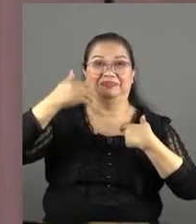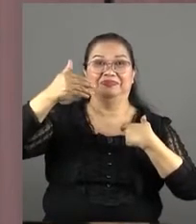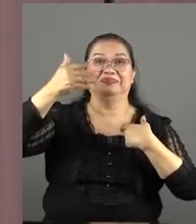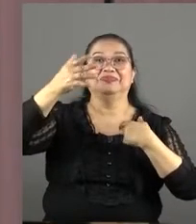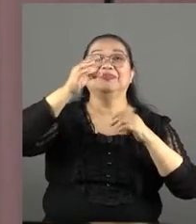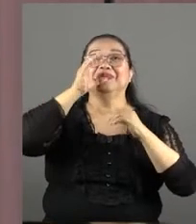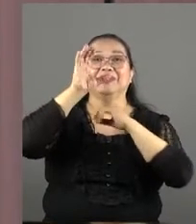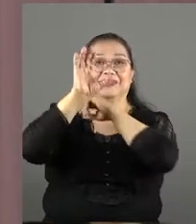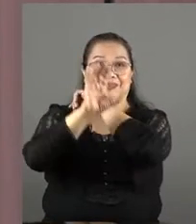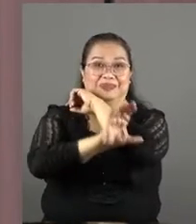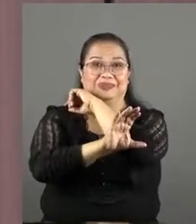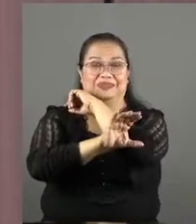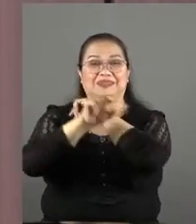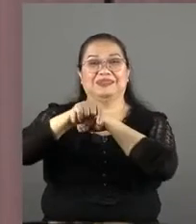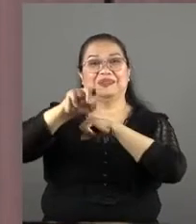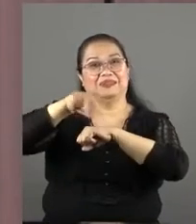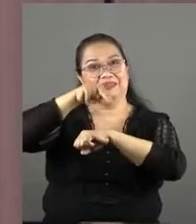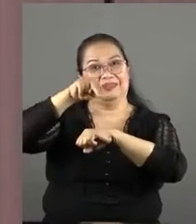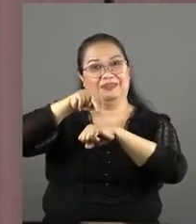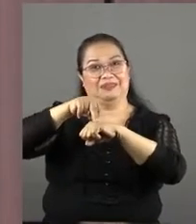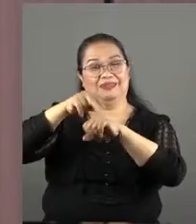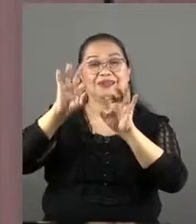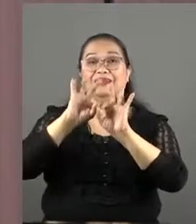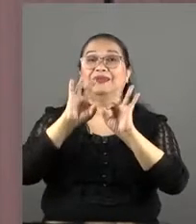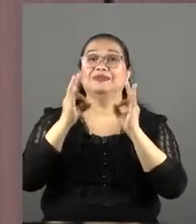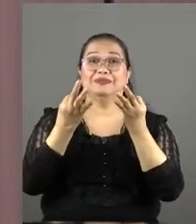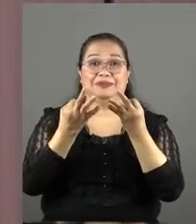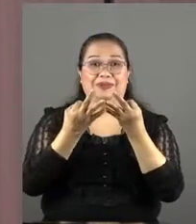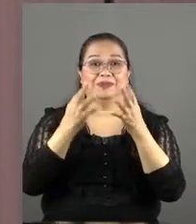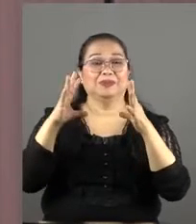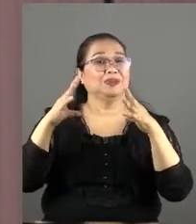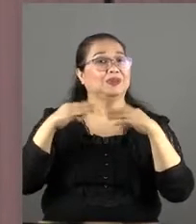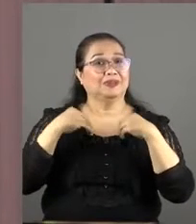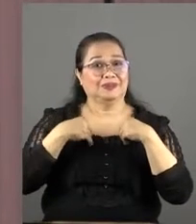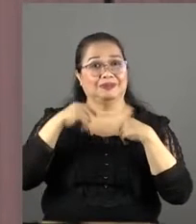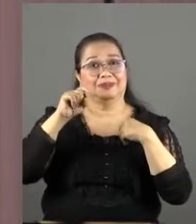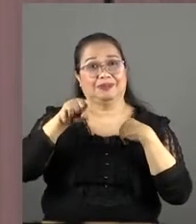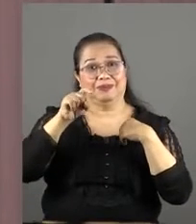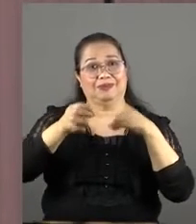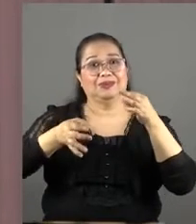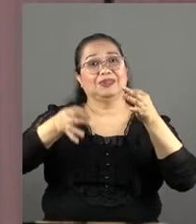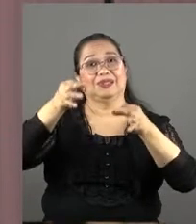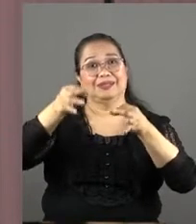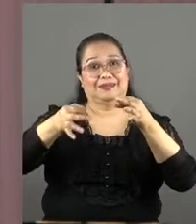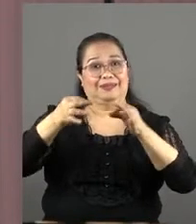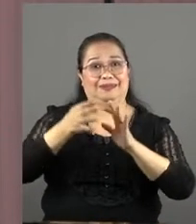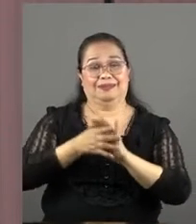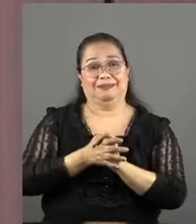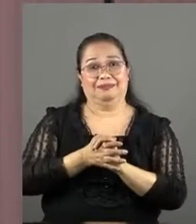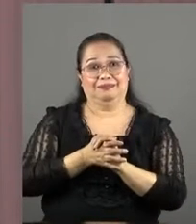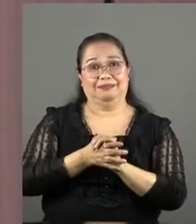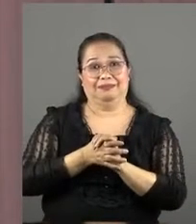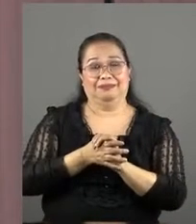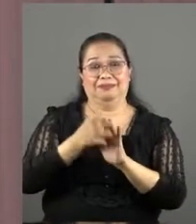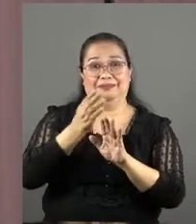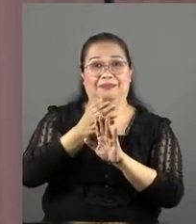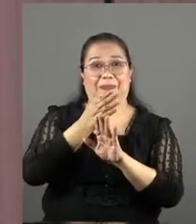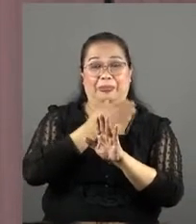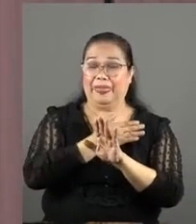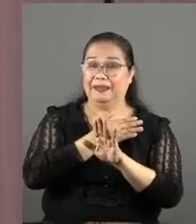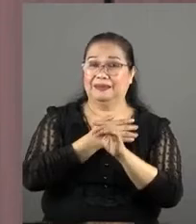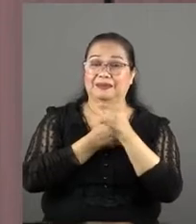nation. Those families have to receive justice. But before I go off